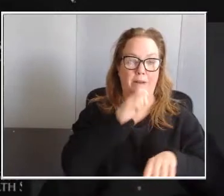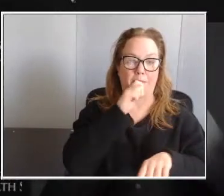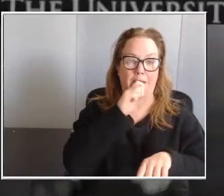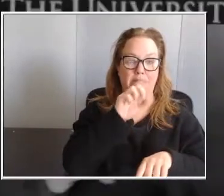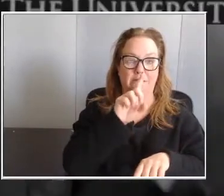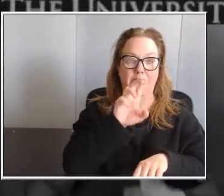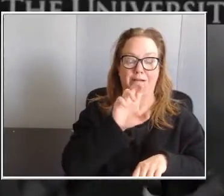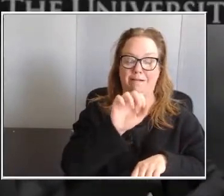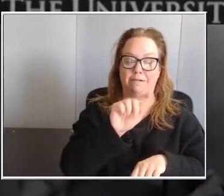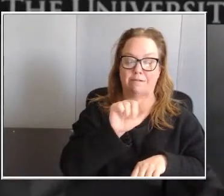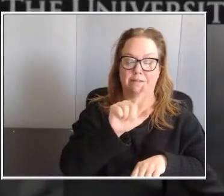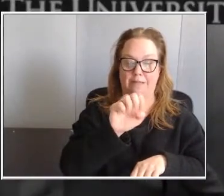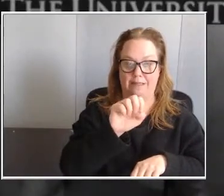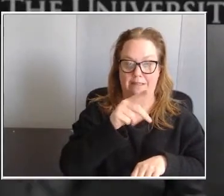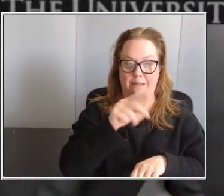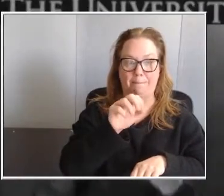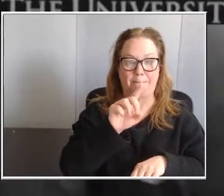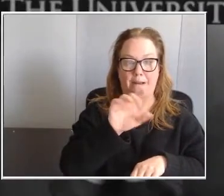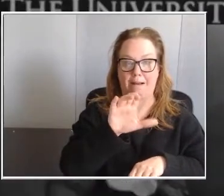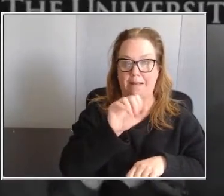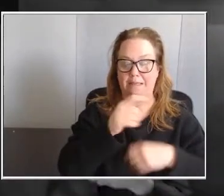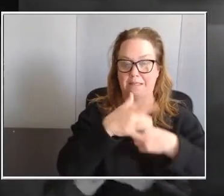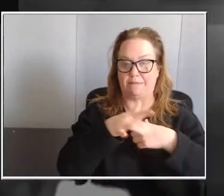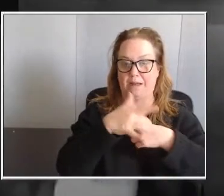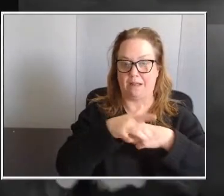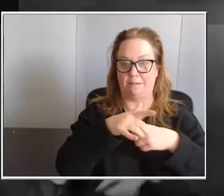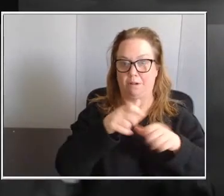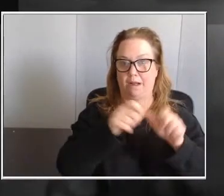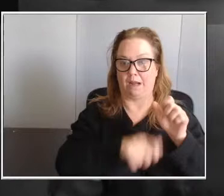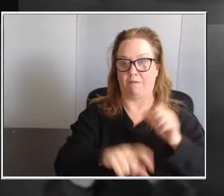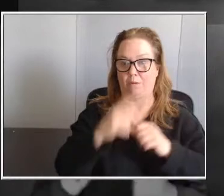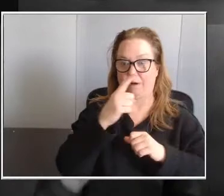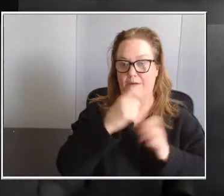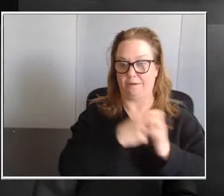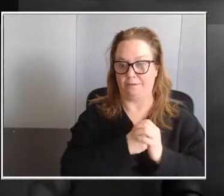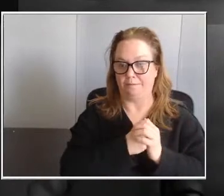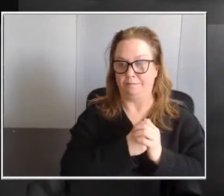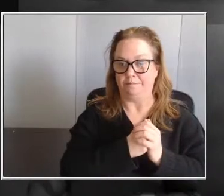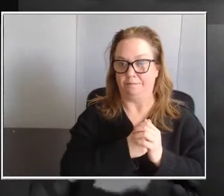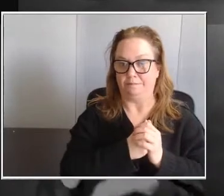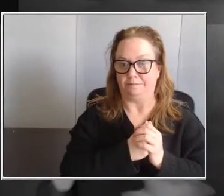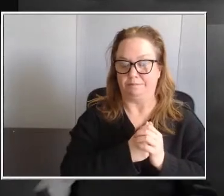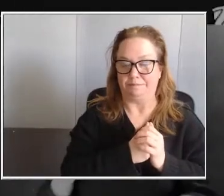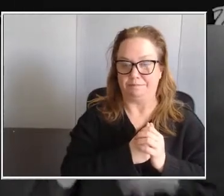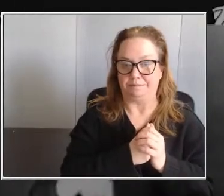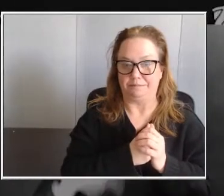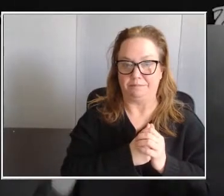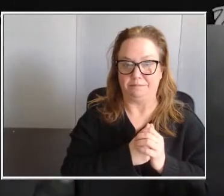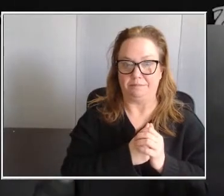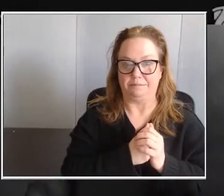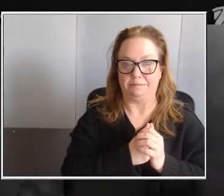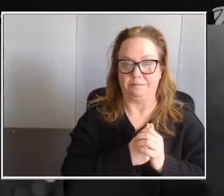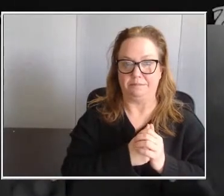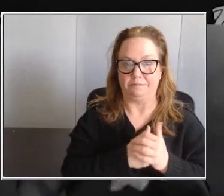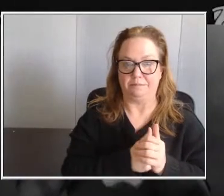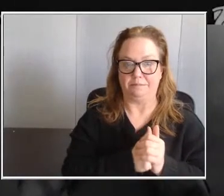Stites podcast. Now, everywhere podcasts are available.